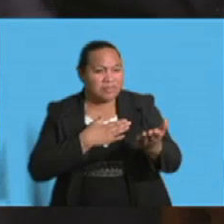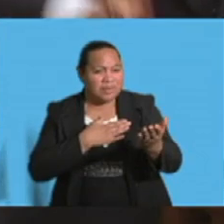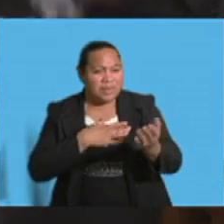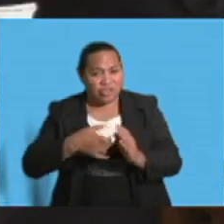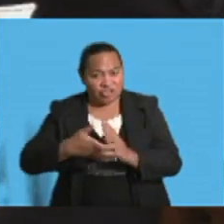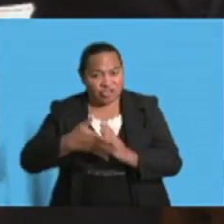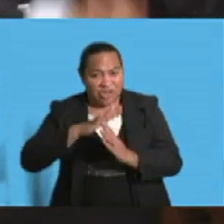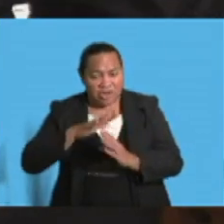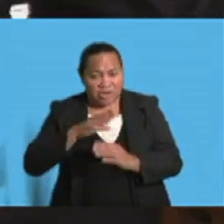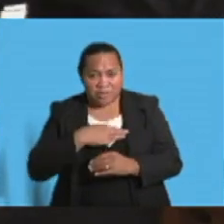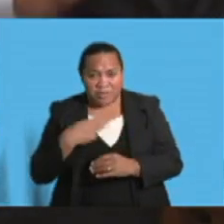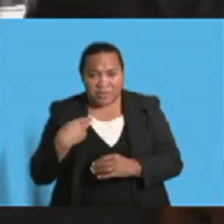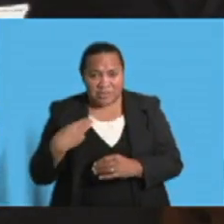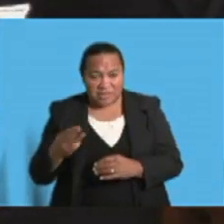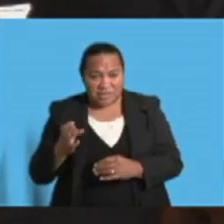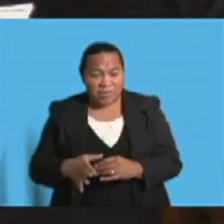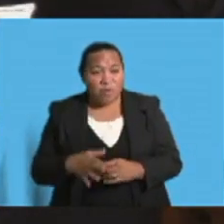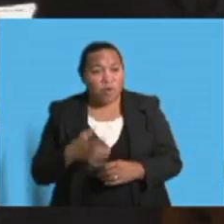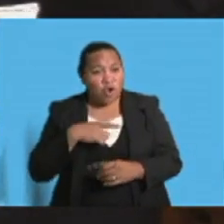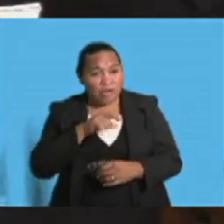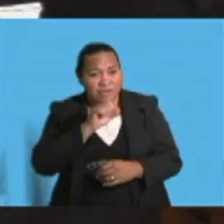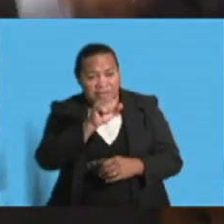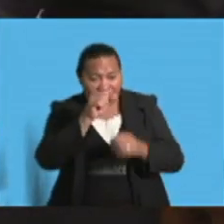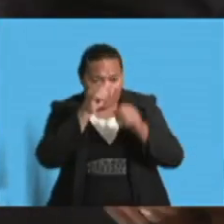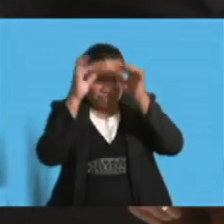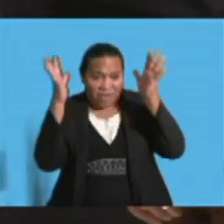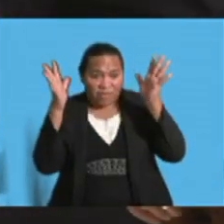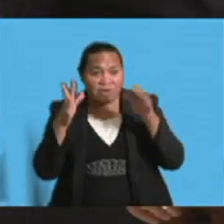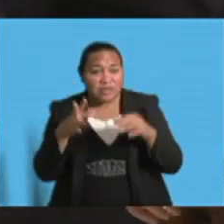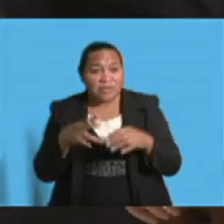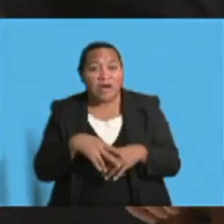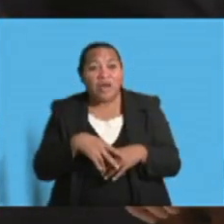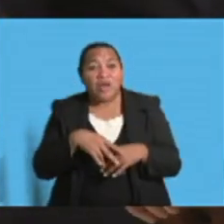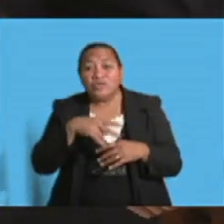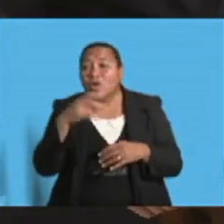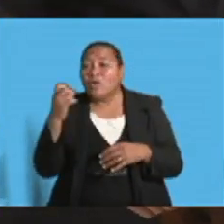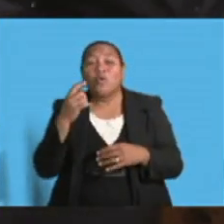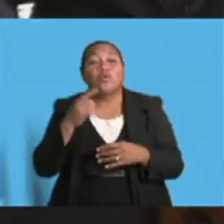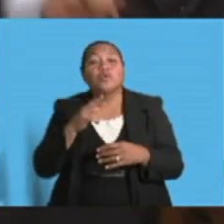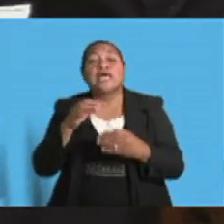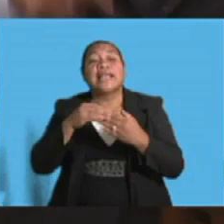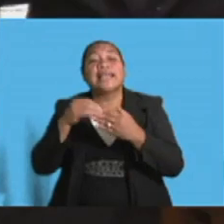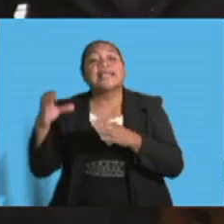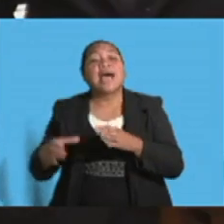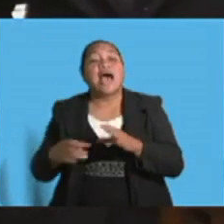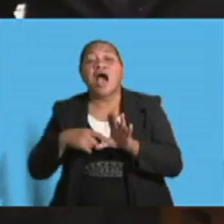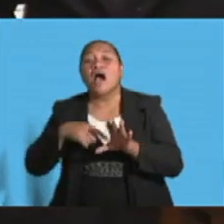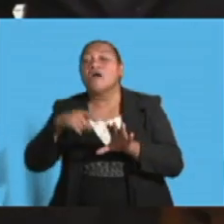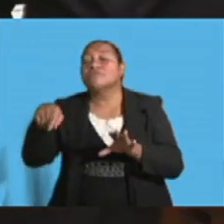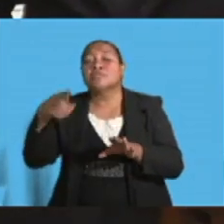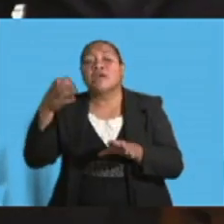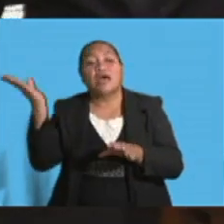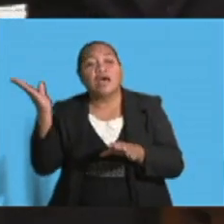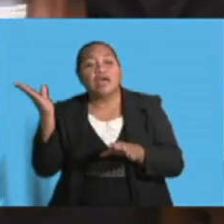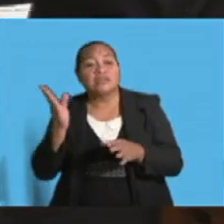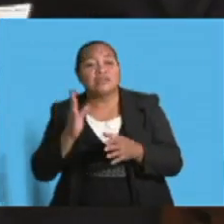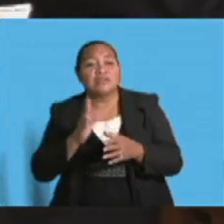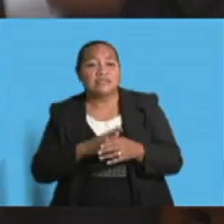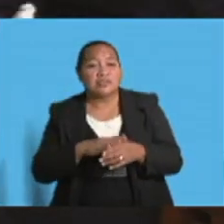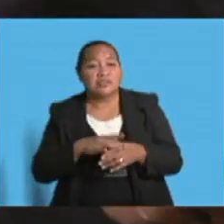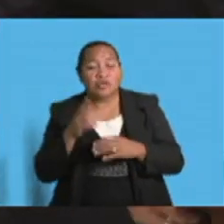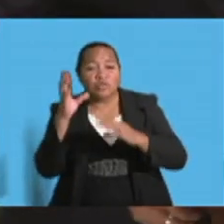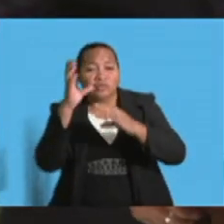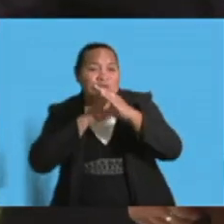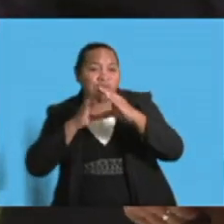Because his thunder was stolen away by his leader who's outside, who decided to do his own analysis of the budget on